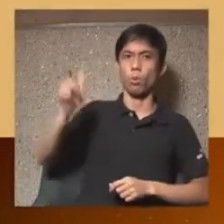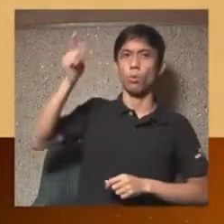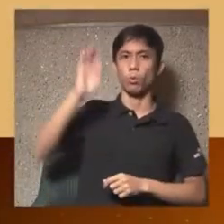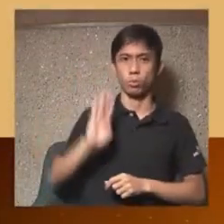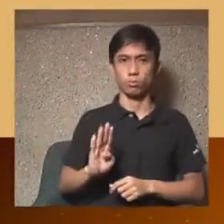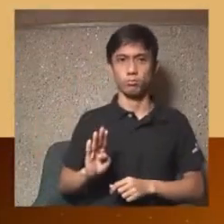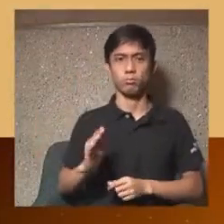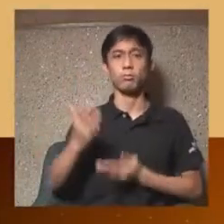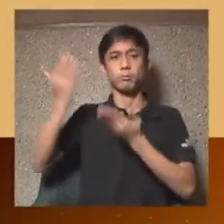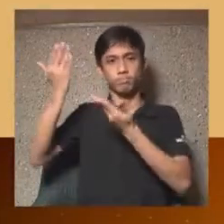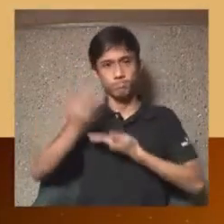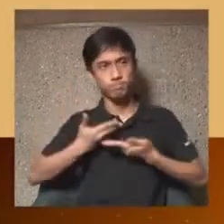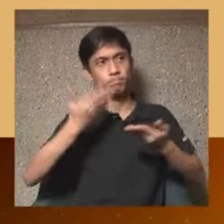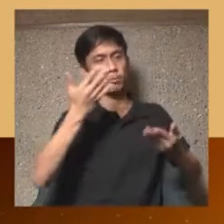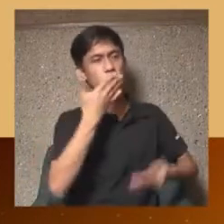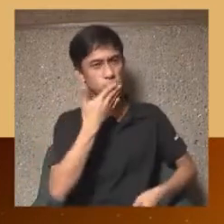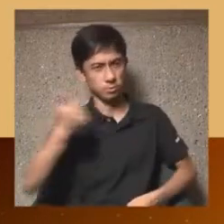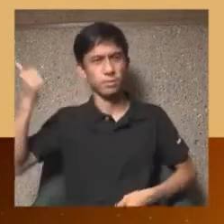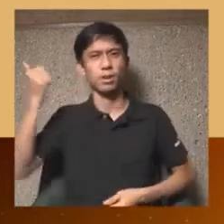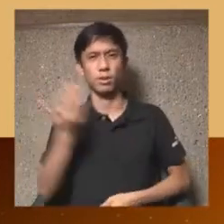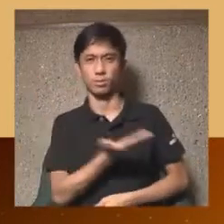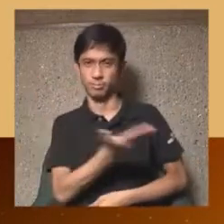And